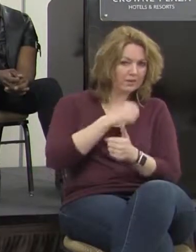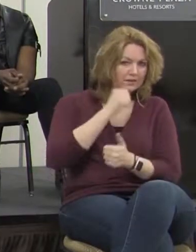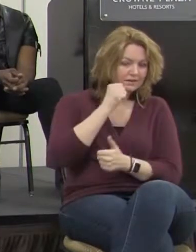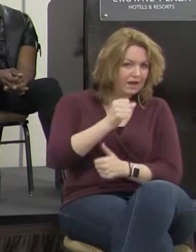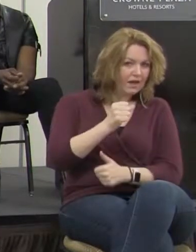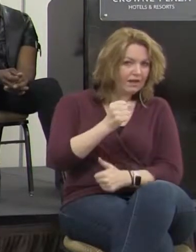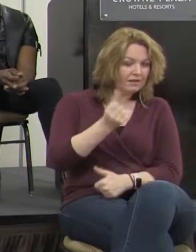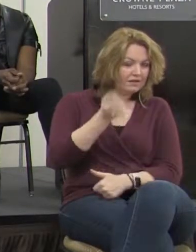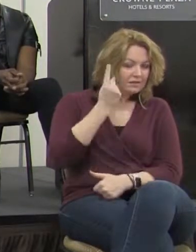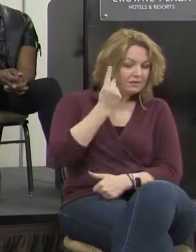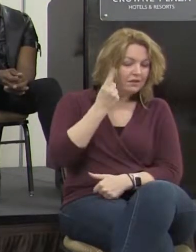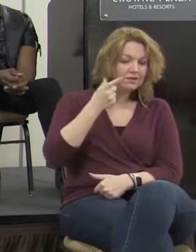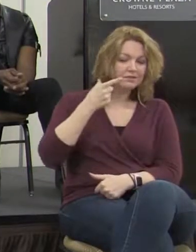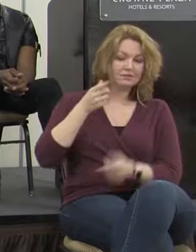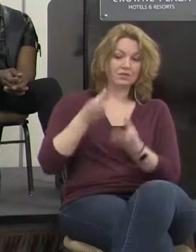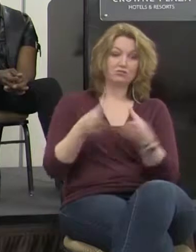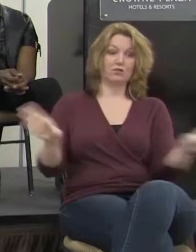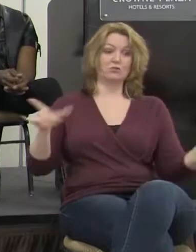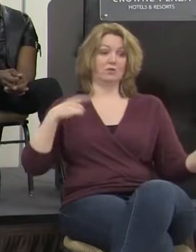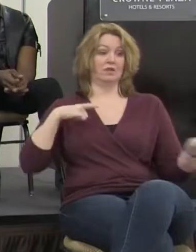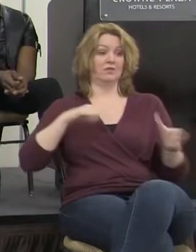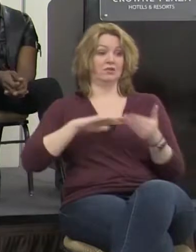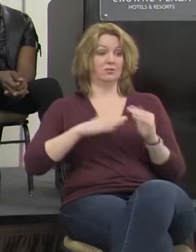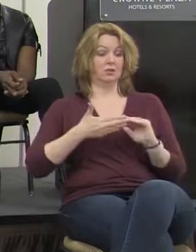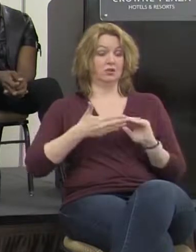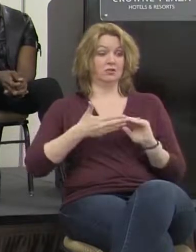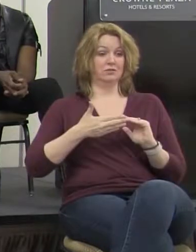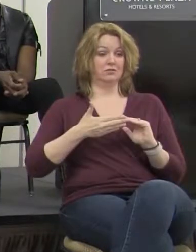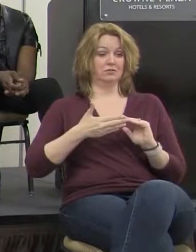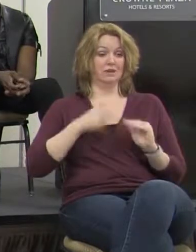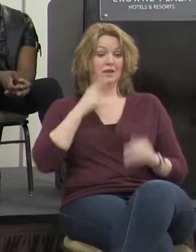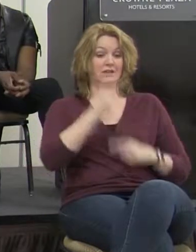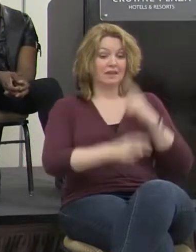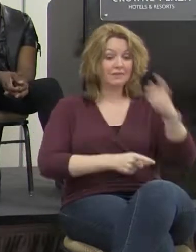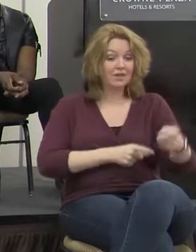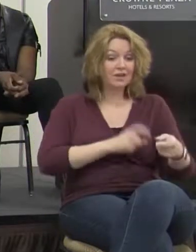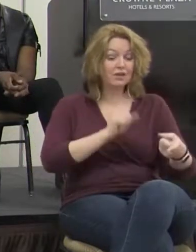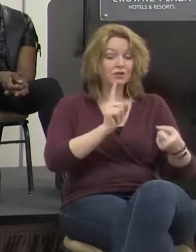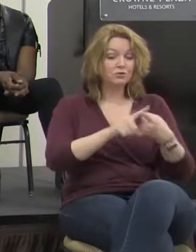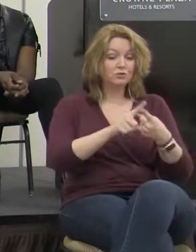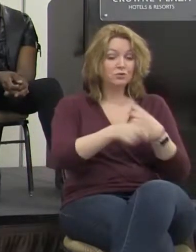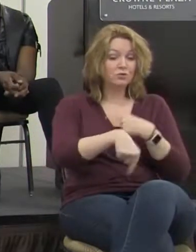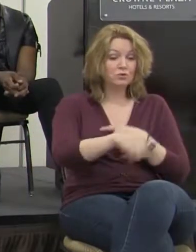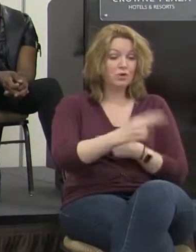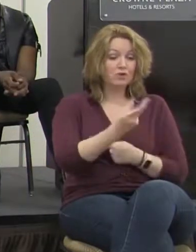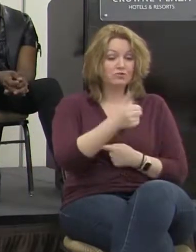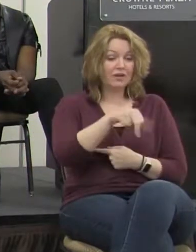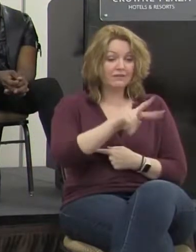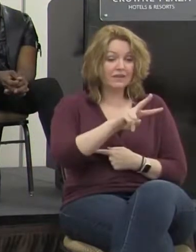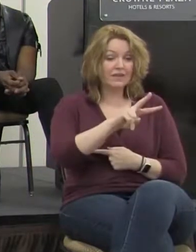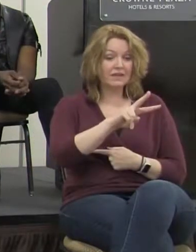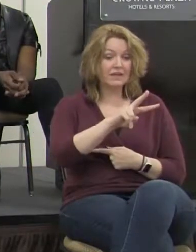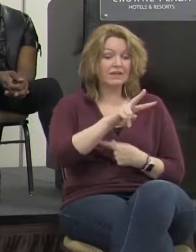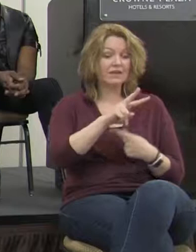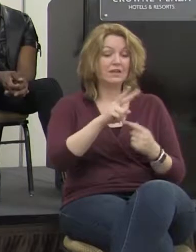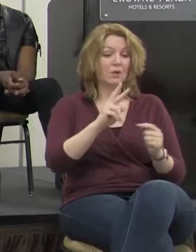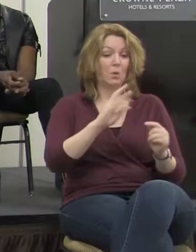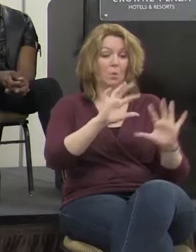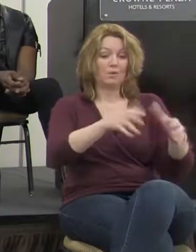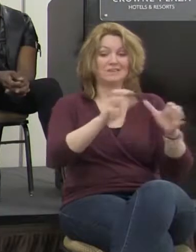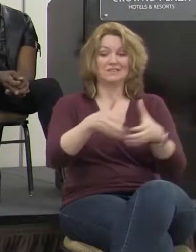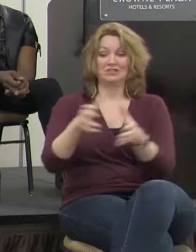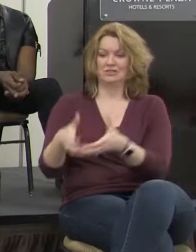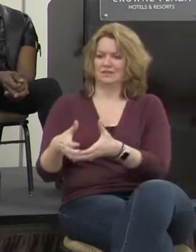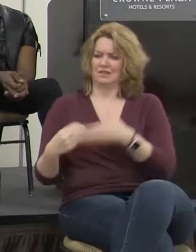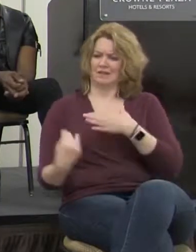see was the general leather community giving to the minority HIV organizations, which